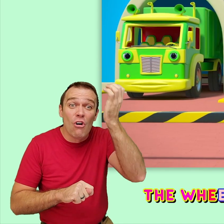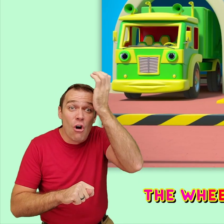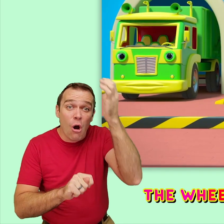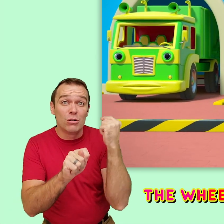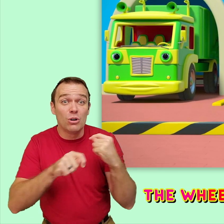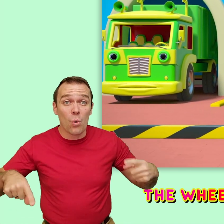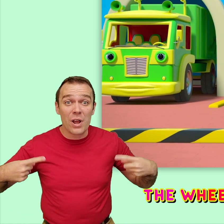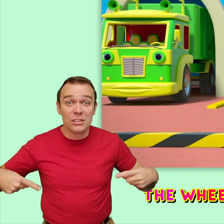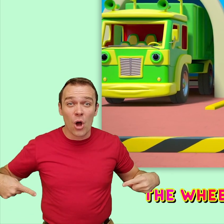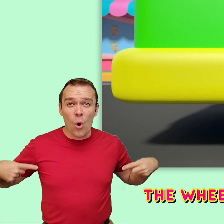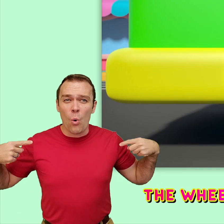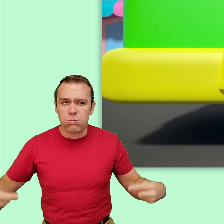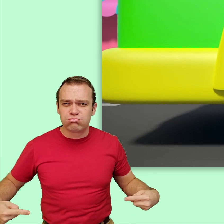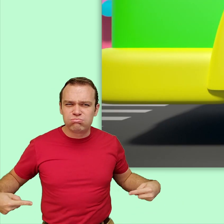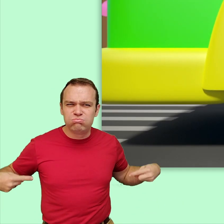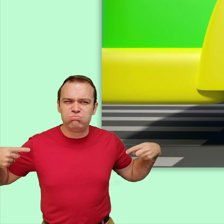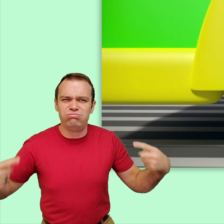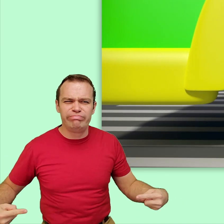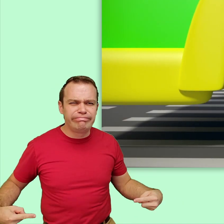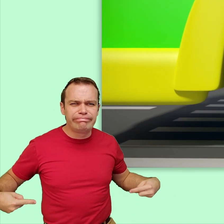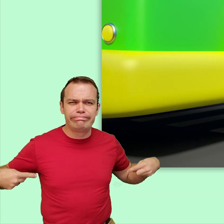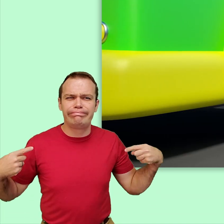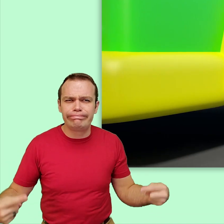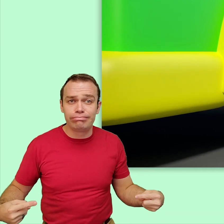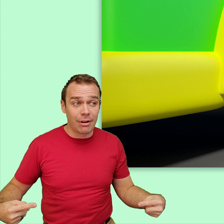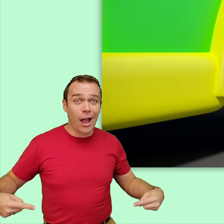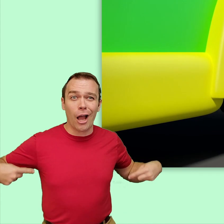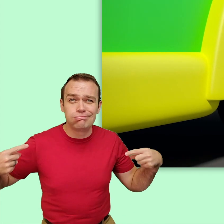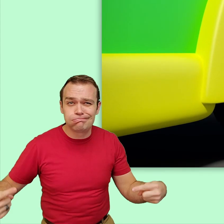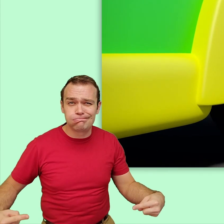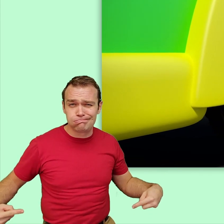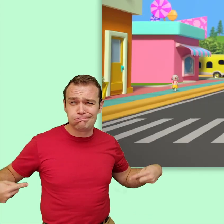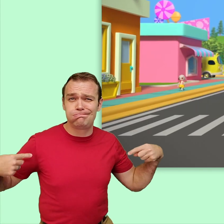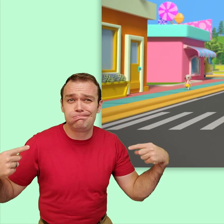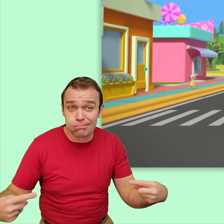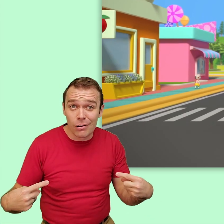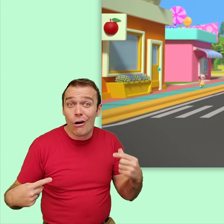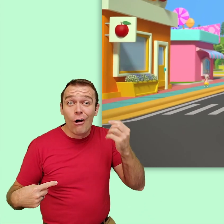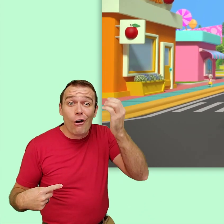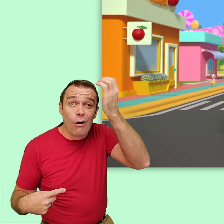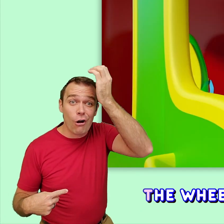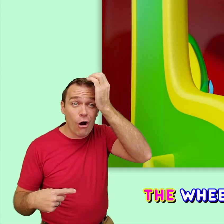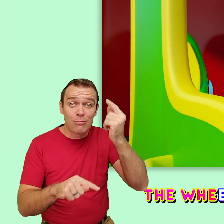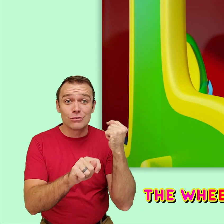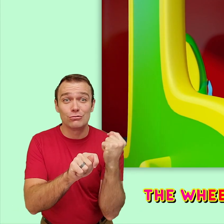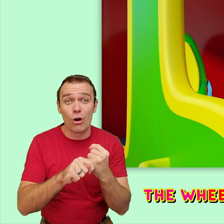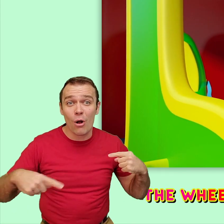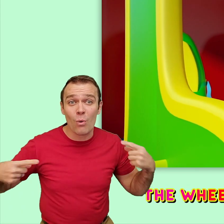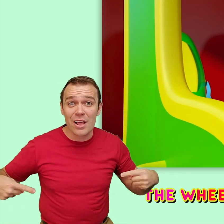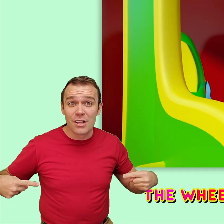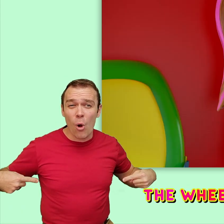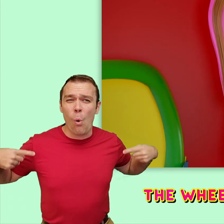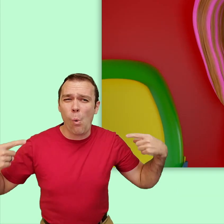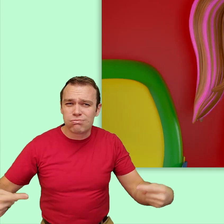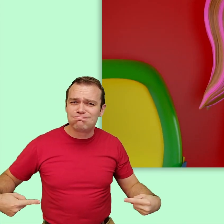The wheels on the garbage truck go round and round, round and round, round and round. The wheels on the